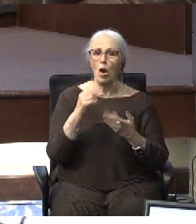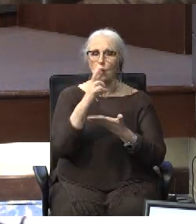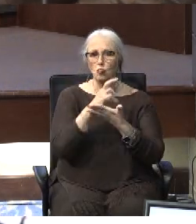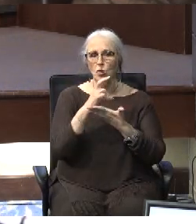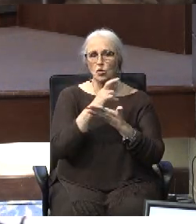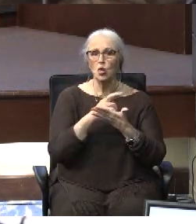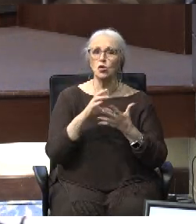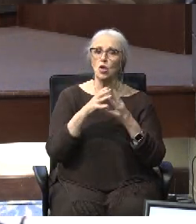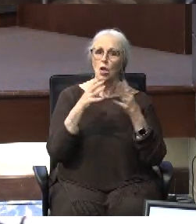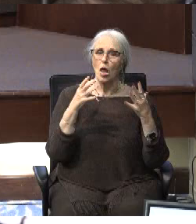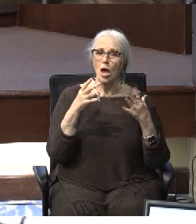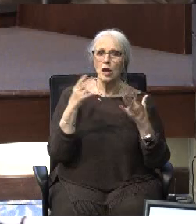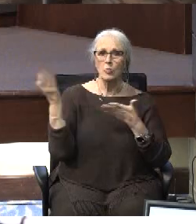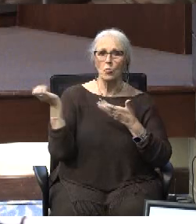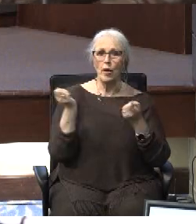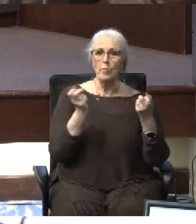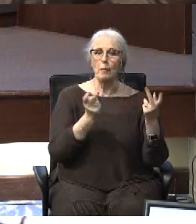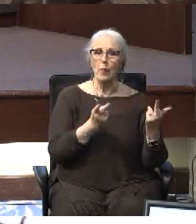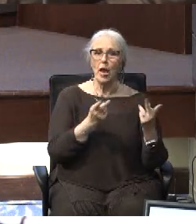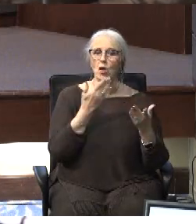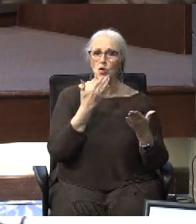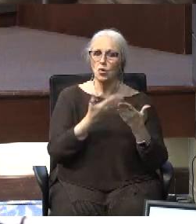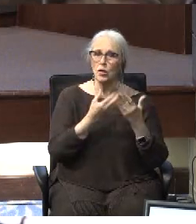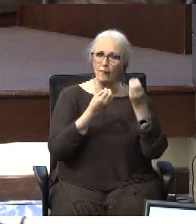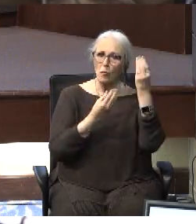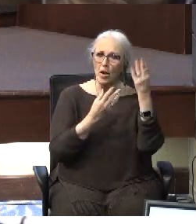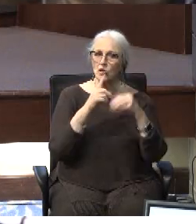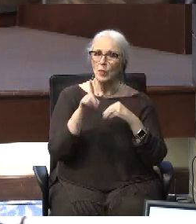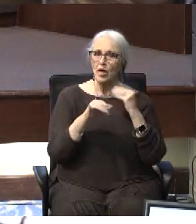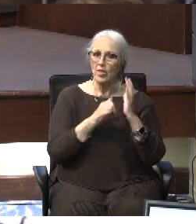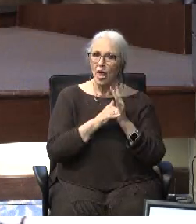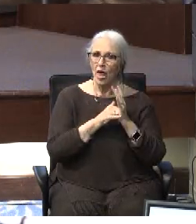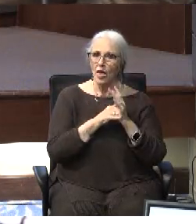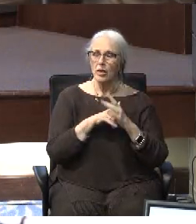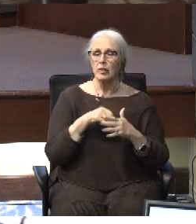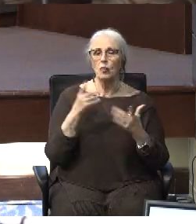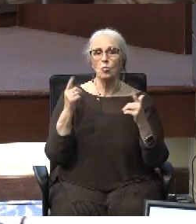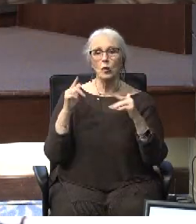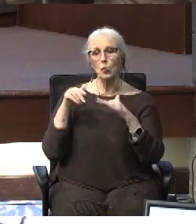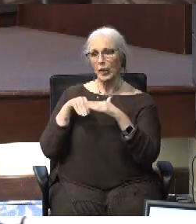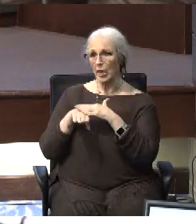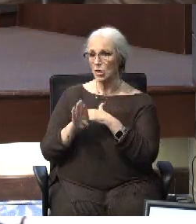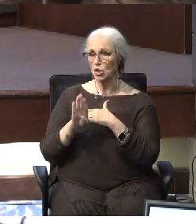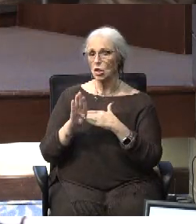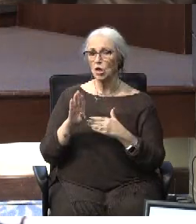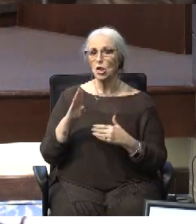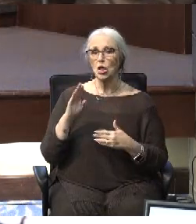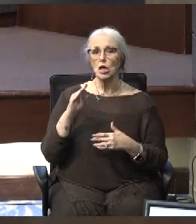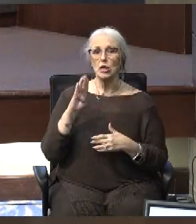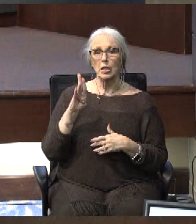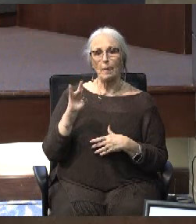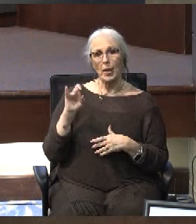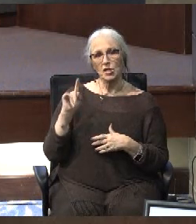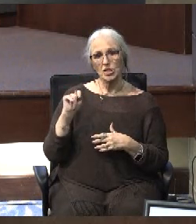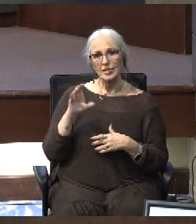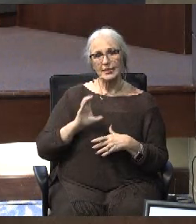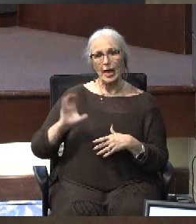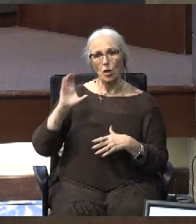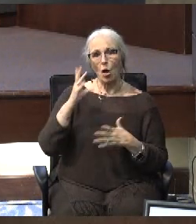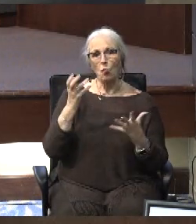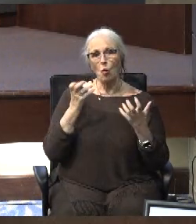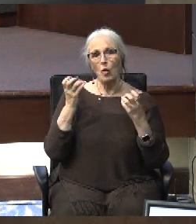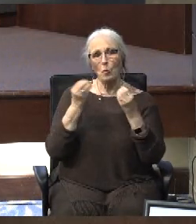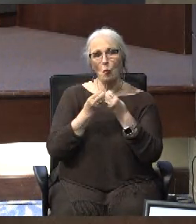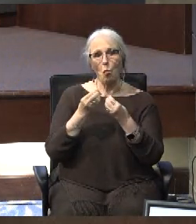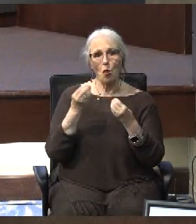there to bring you back some good data for that. Great. As we enter into the budget cycle, that's something that I would like to continue to hear